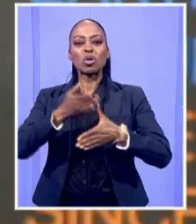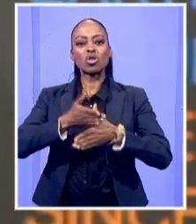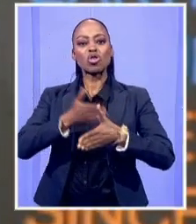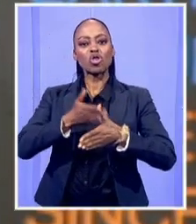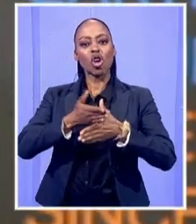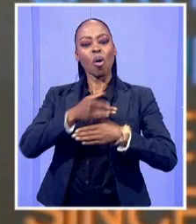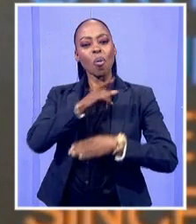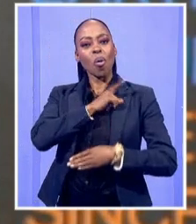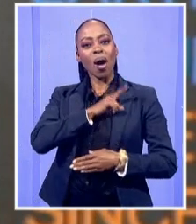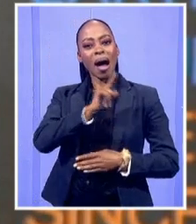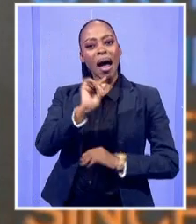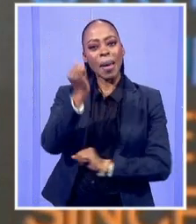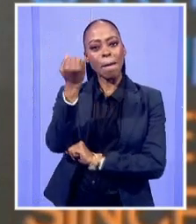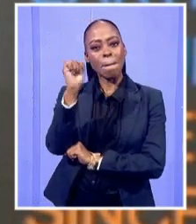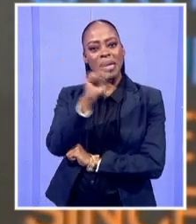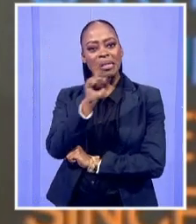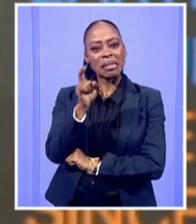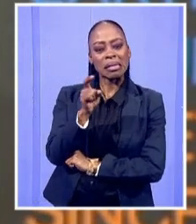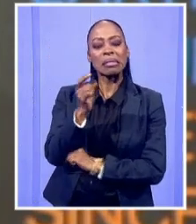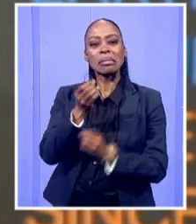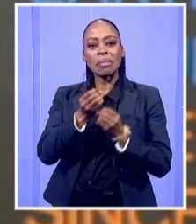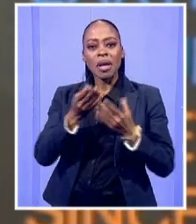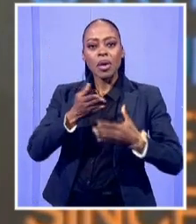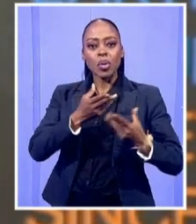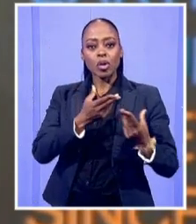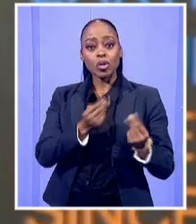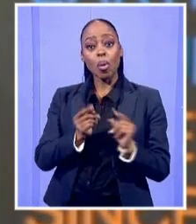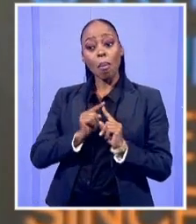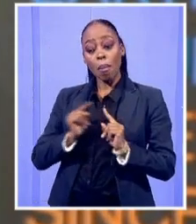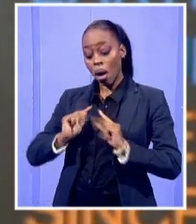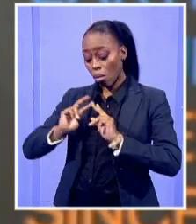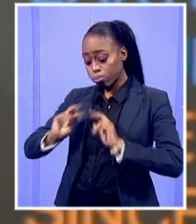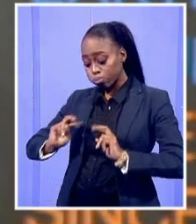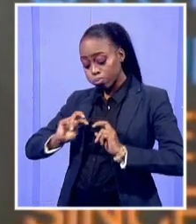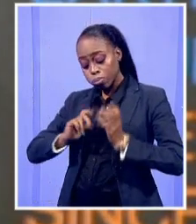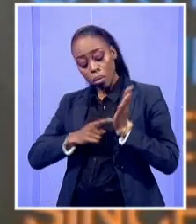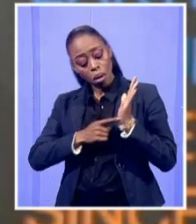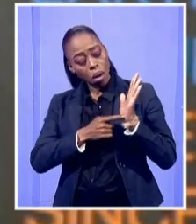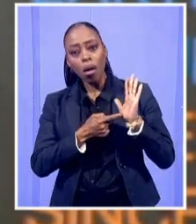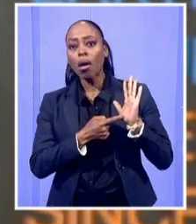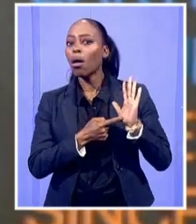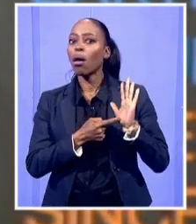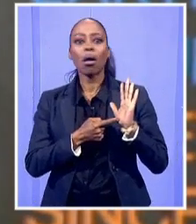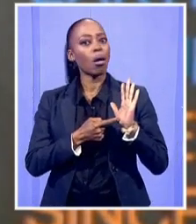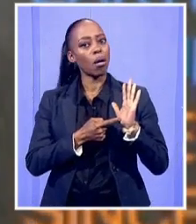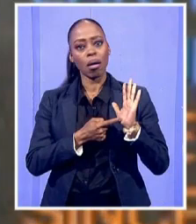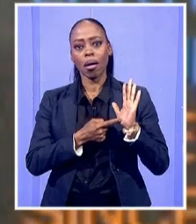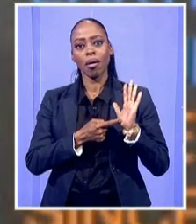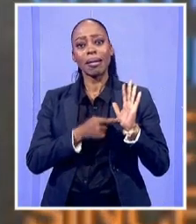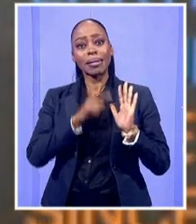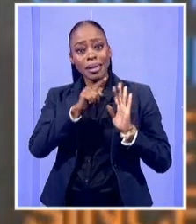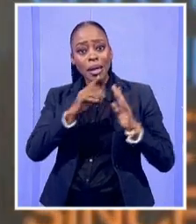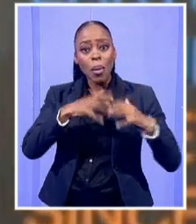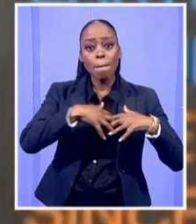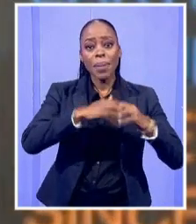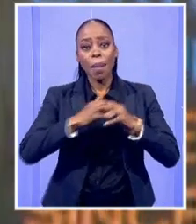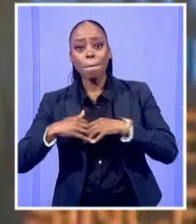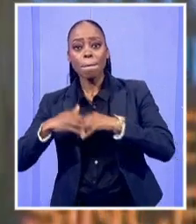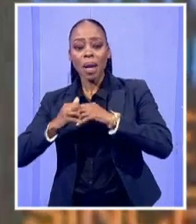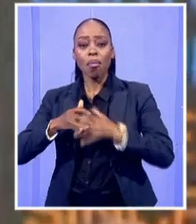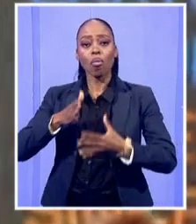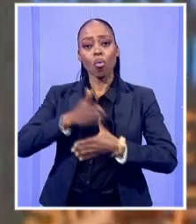industry, research does show that it will instead generate additional employment